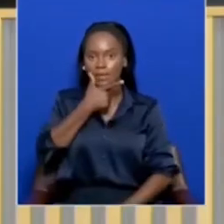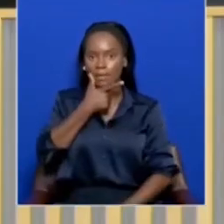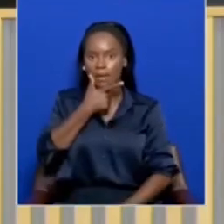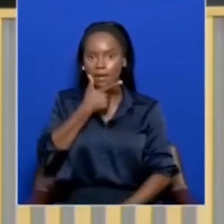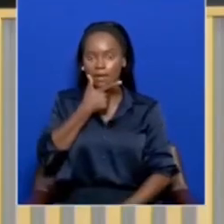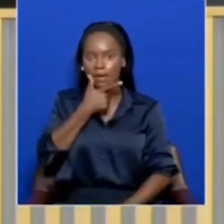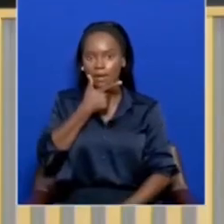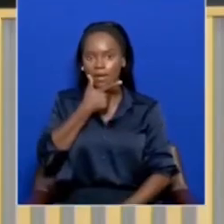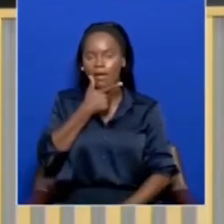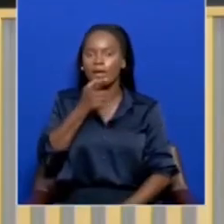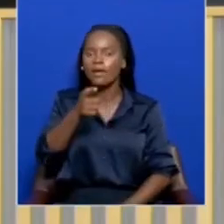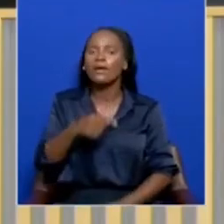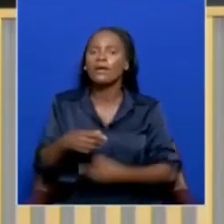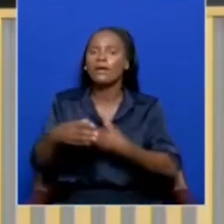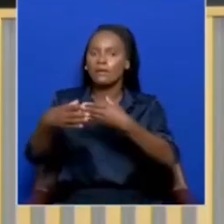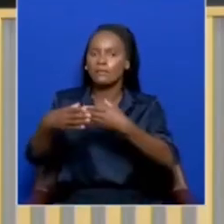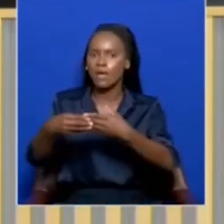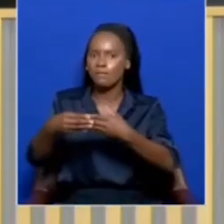of Crime Intelligence